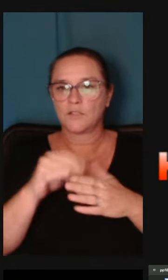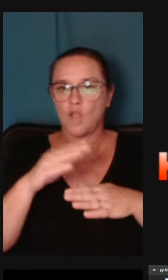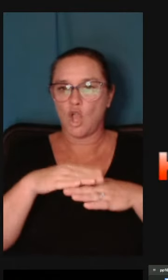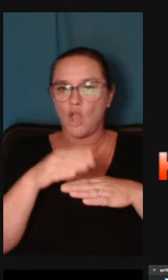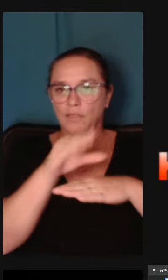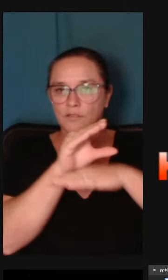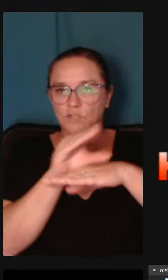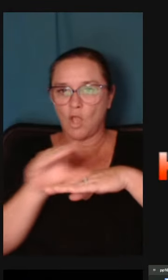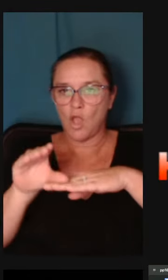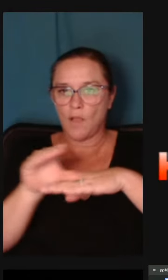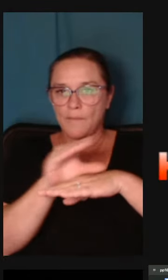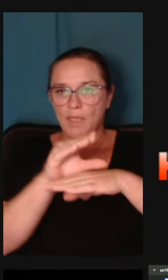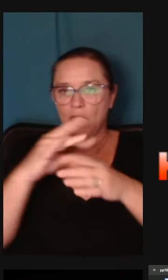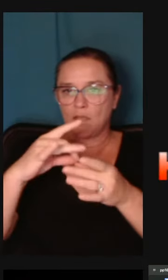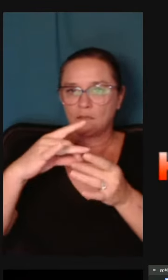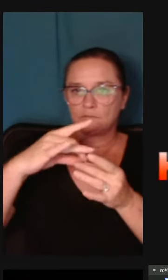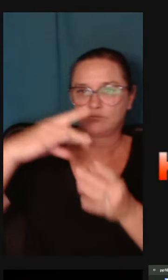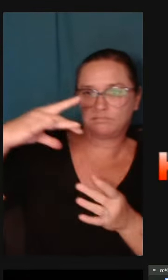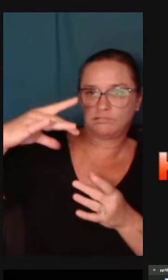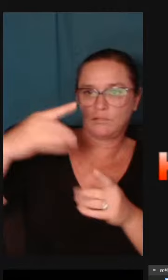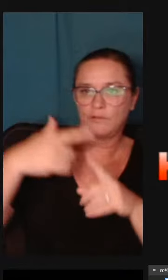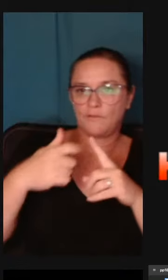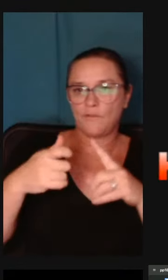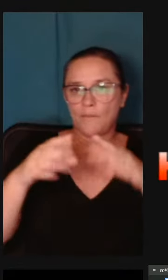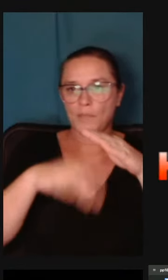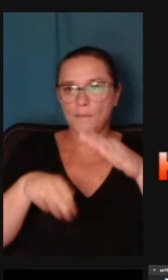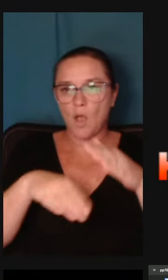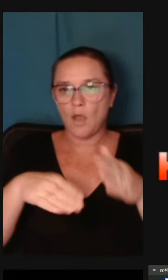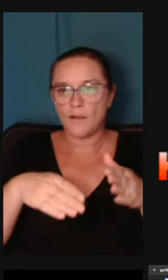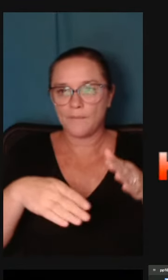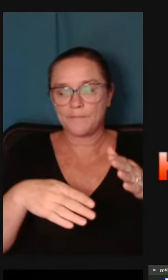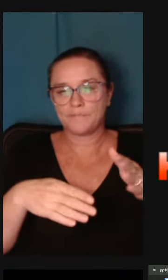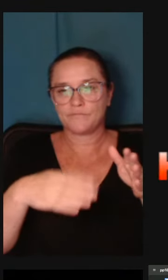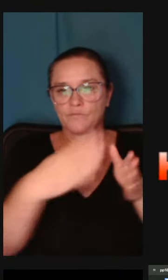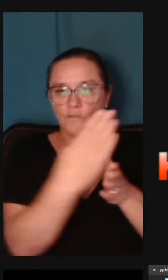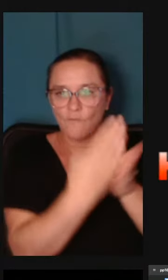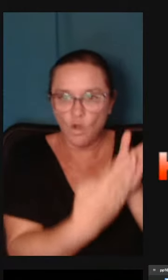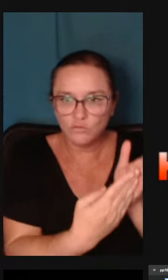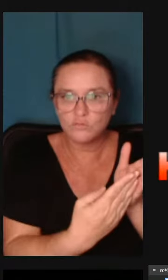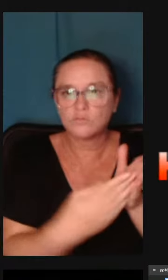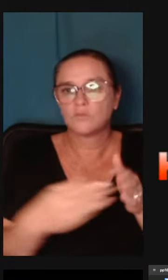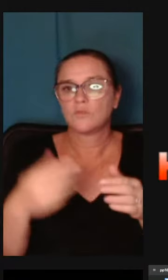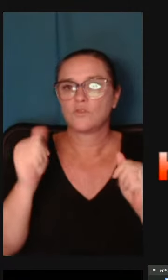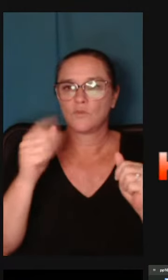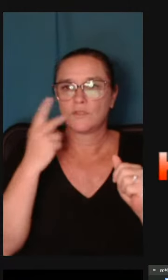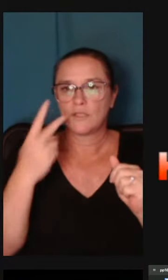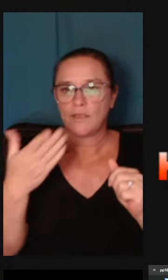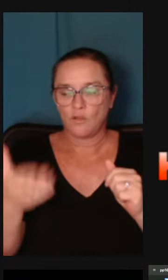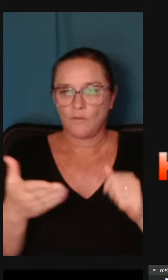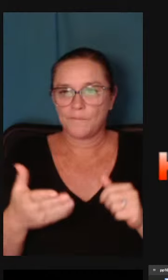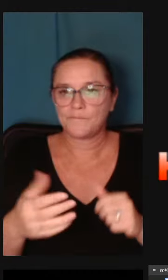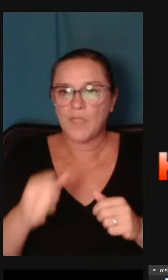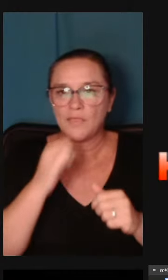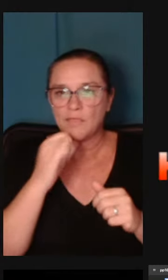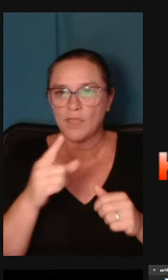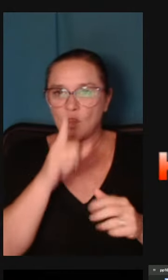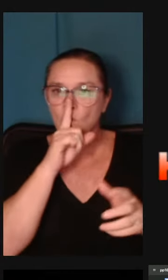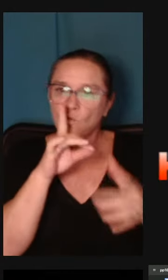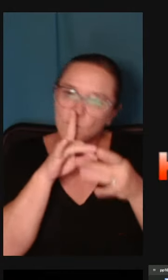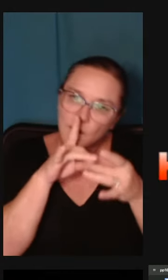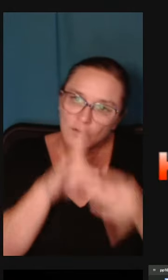this bottom fault. That's the old seafloor right there. So they don't actually connect, even though there are